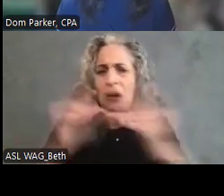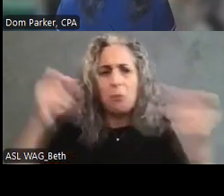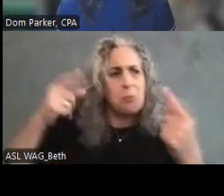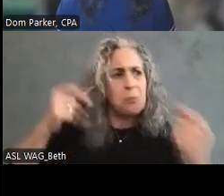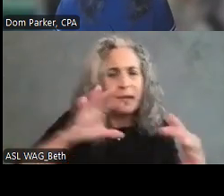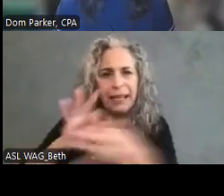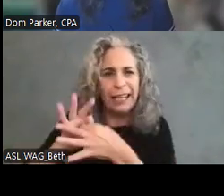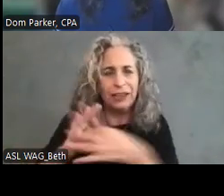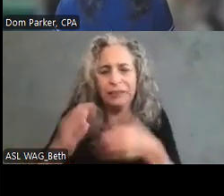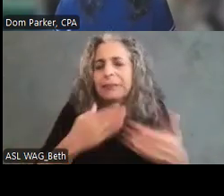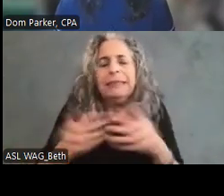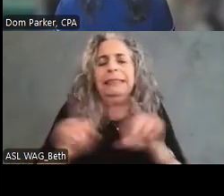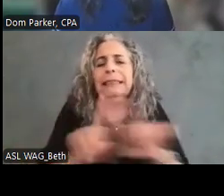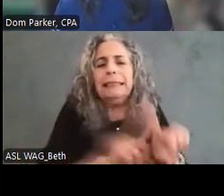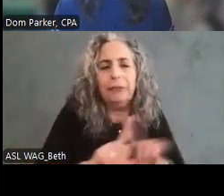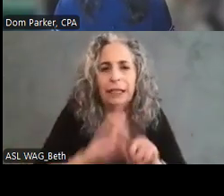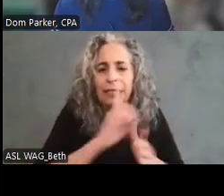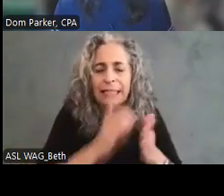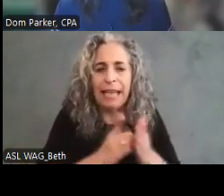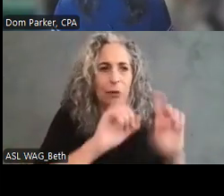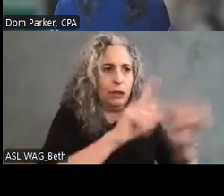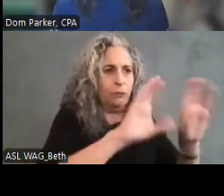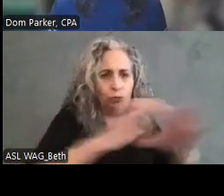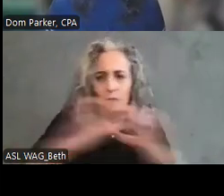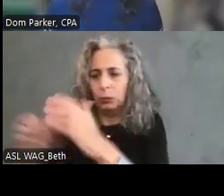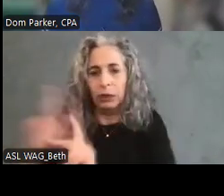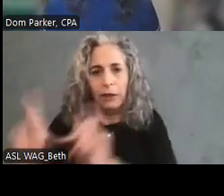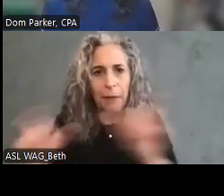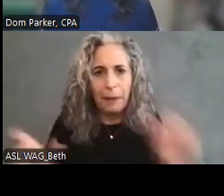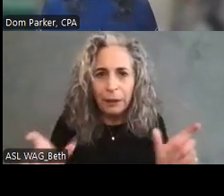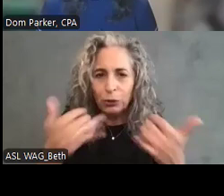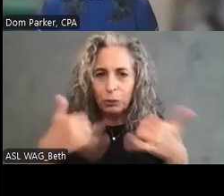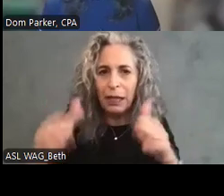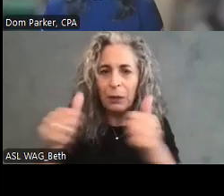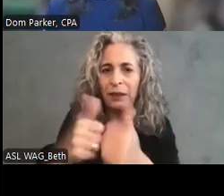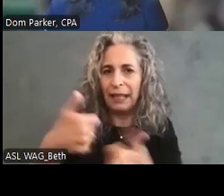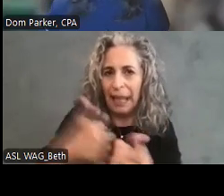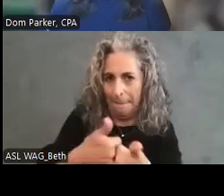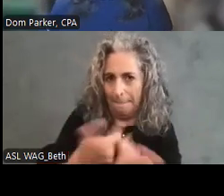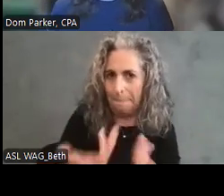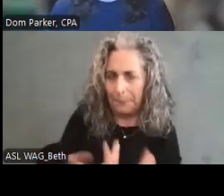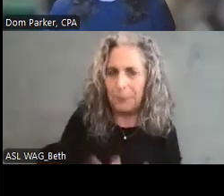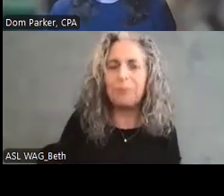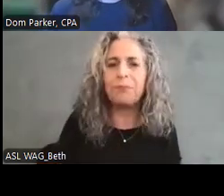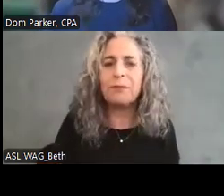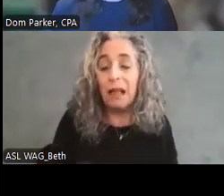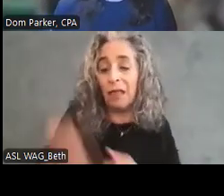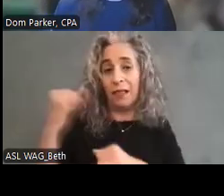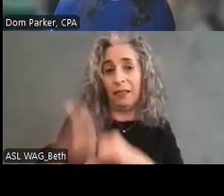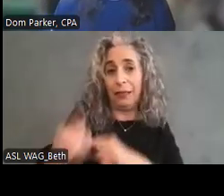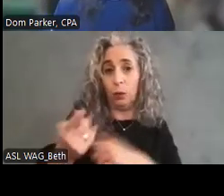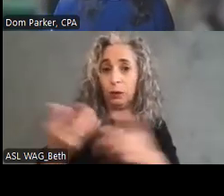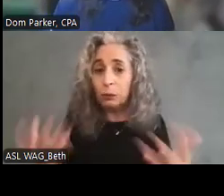It's designed with different groups of people who play the video game in mind. And the last one